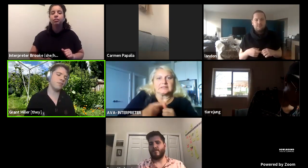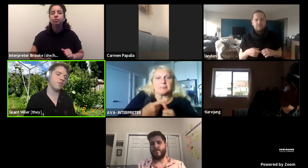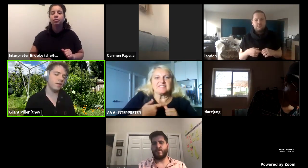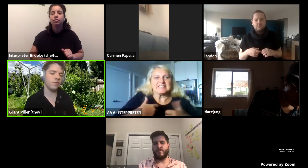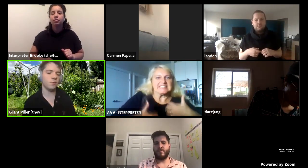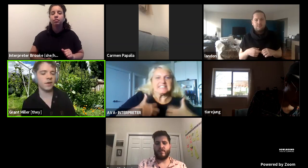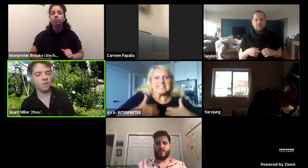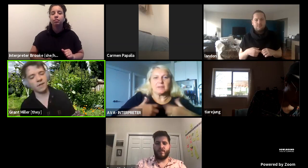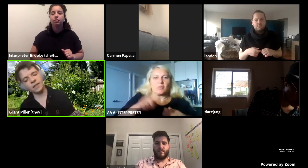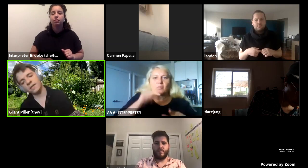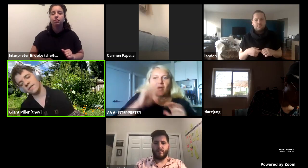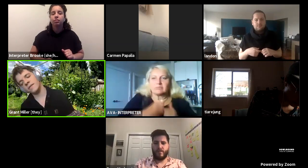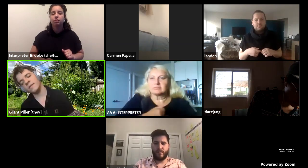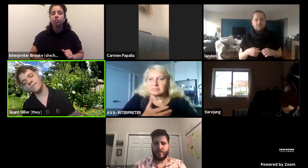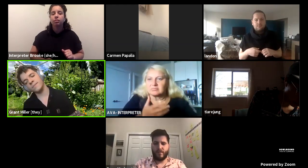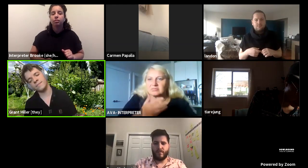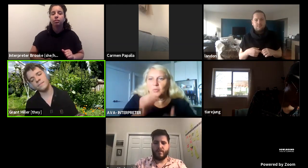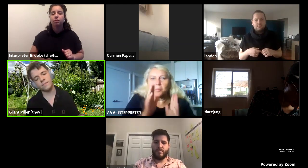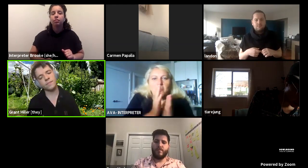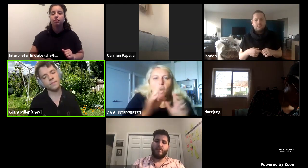This might change the way you sense.